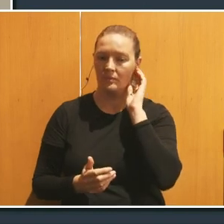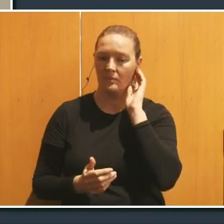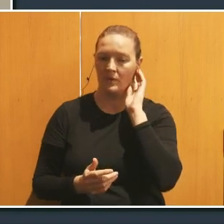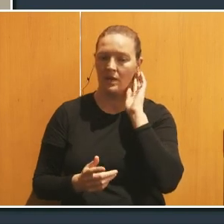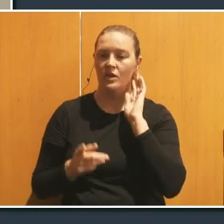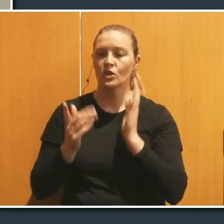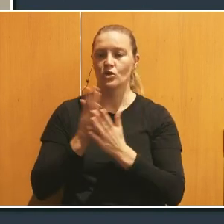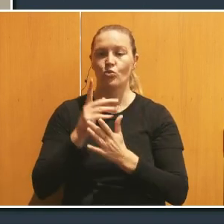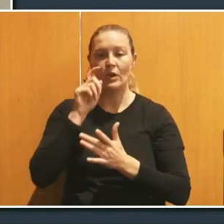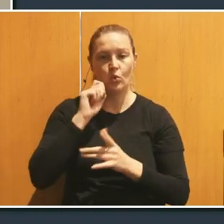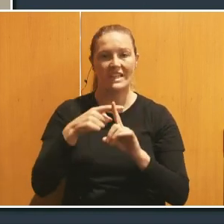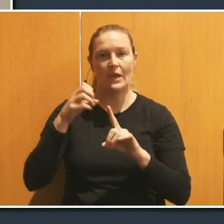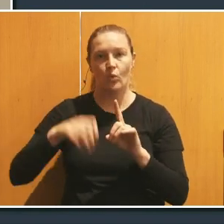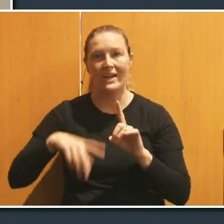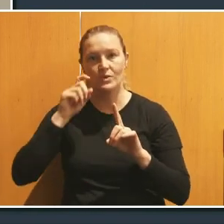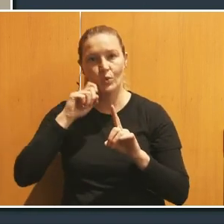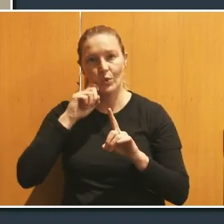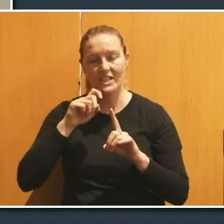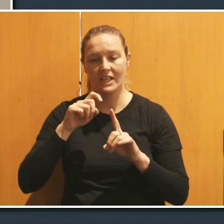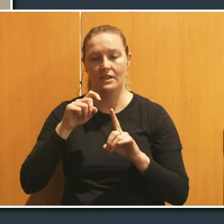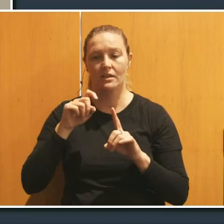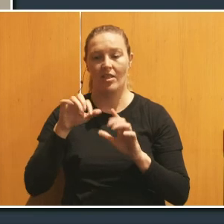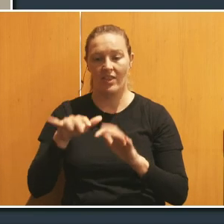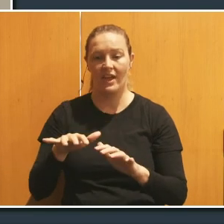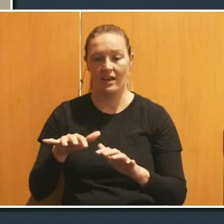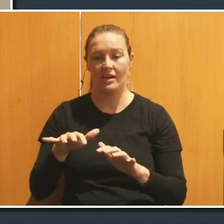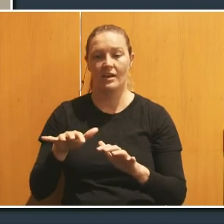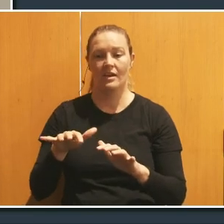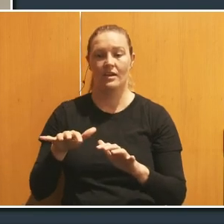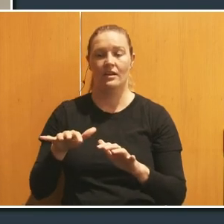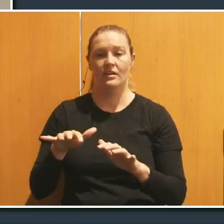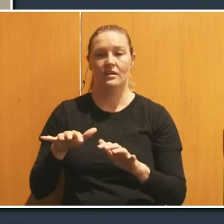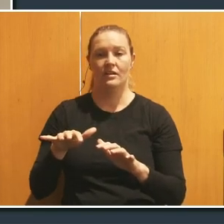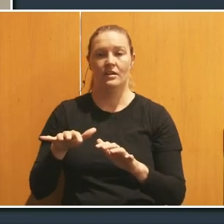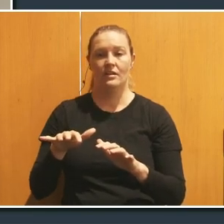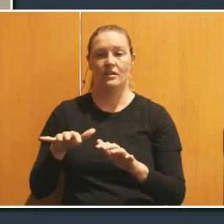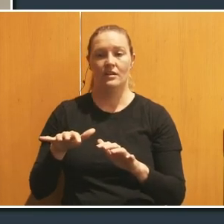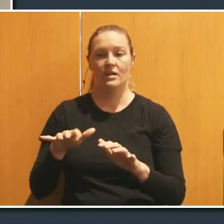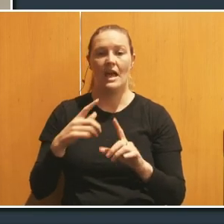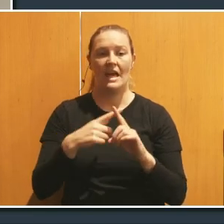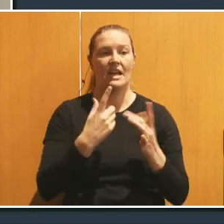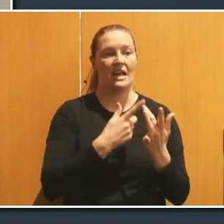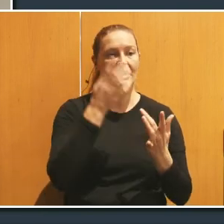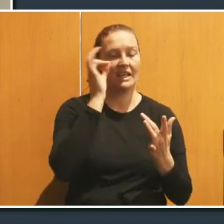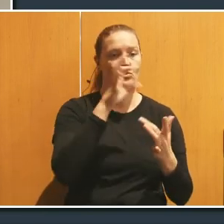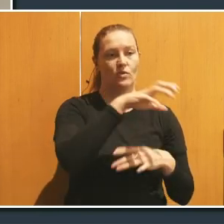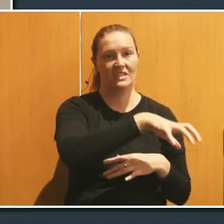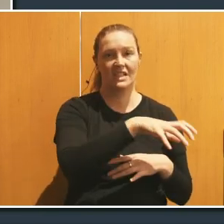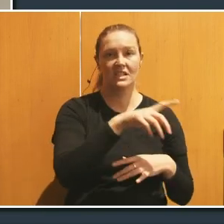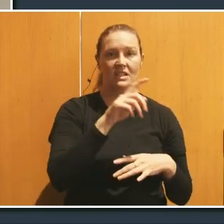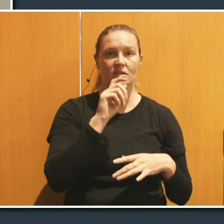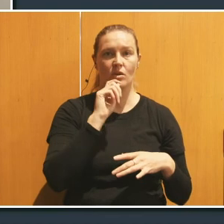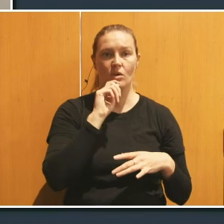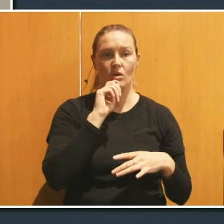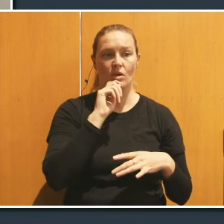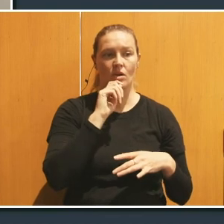wastewater usage within their site. And then for council, community and reserves and facilities, they would be assessed on their